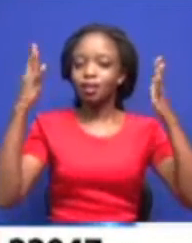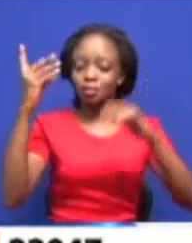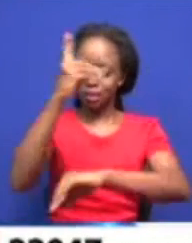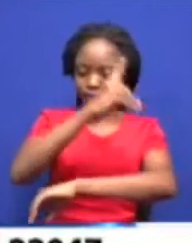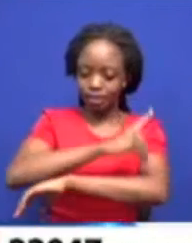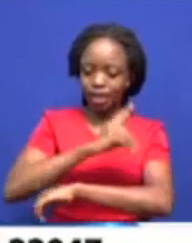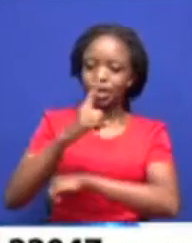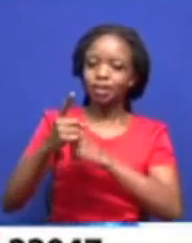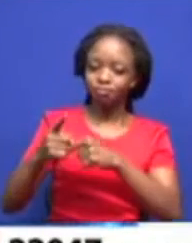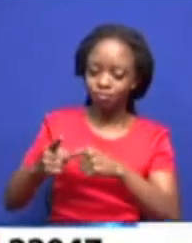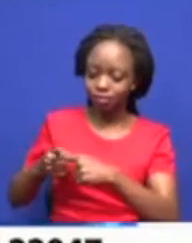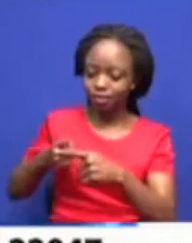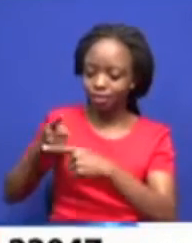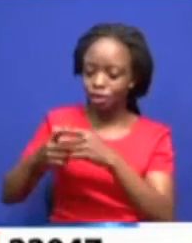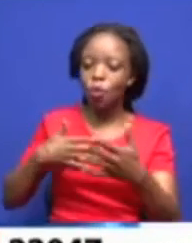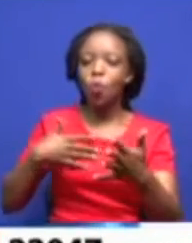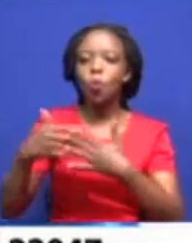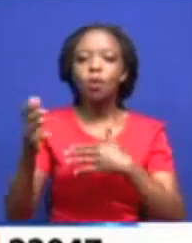year without doing